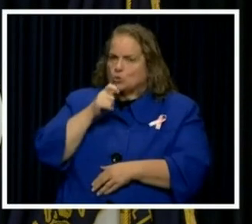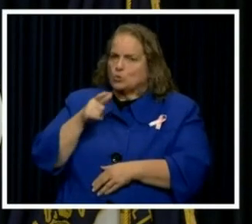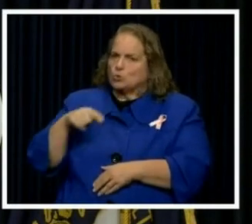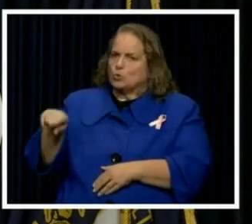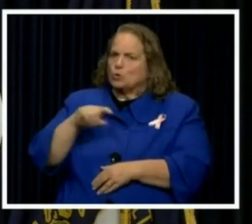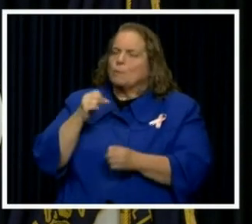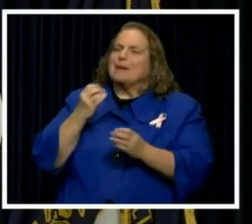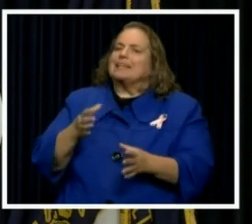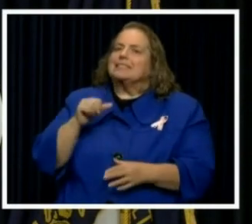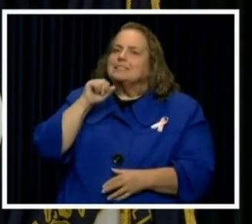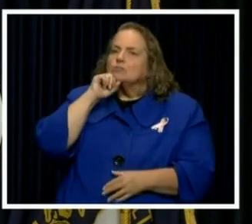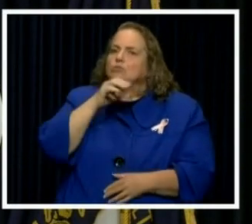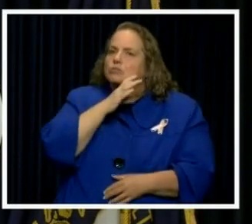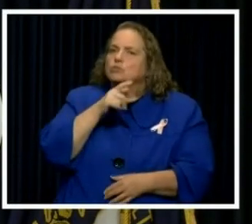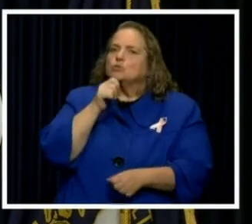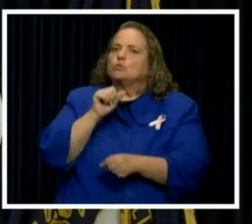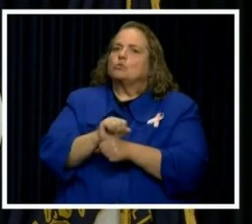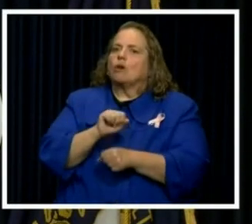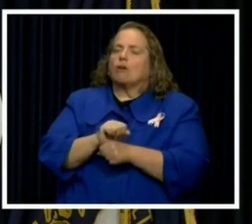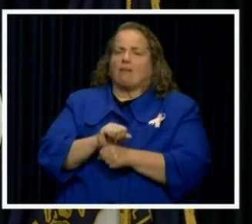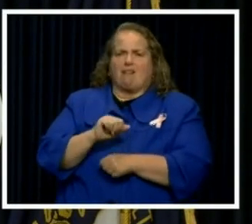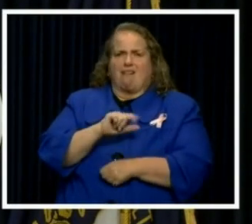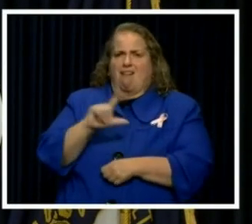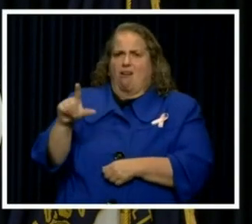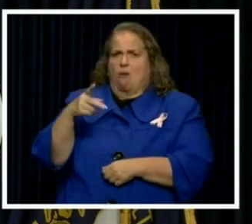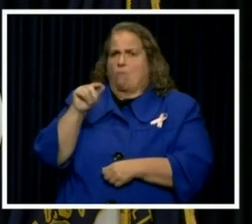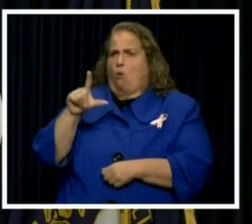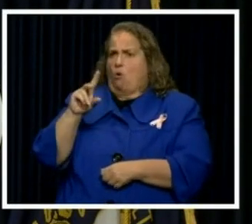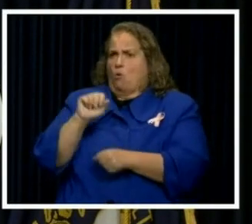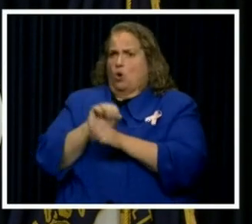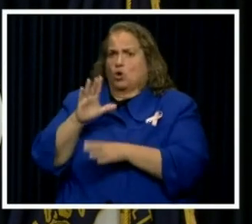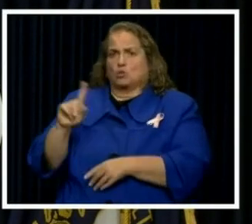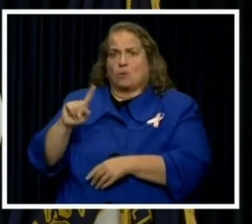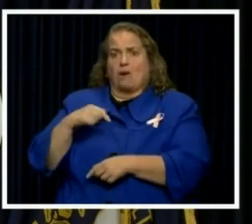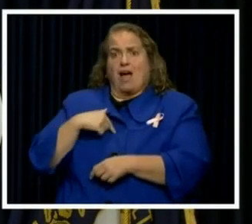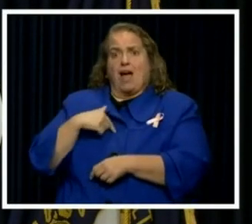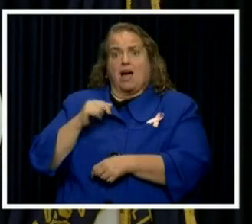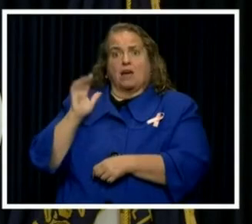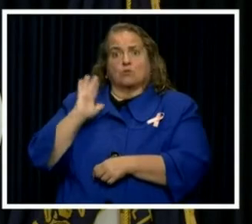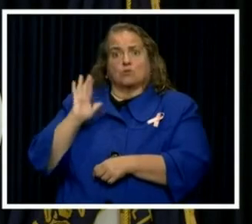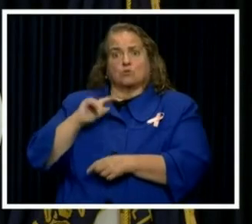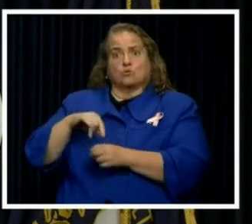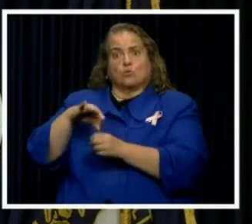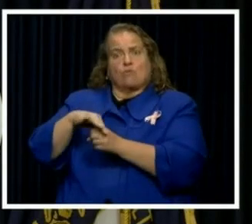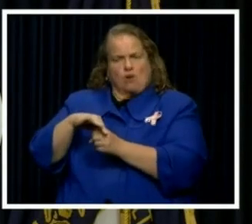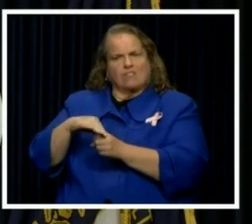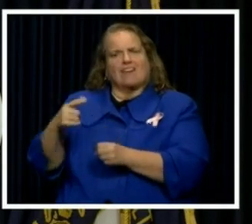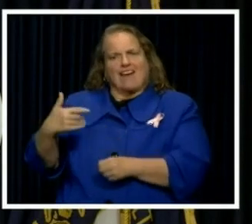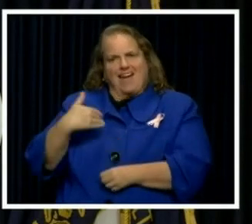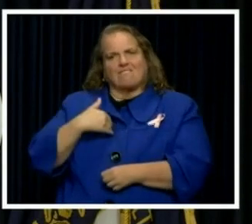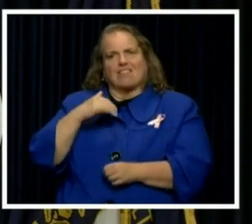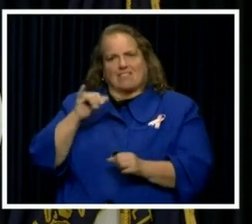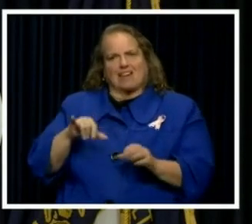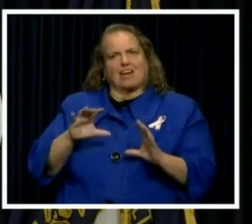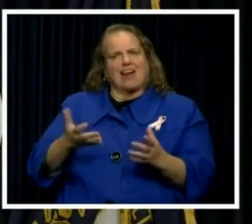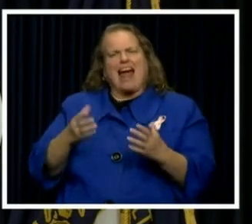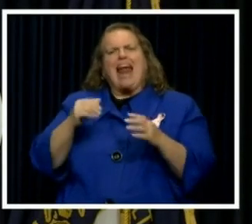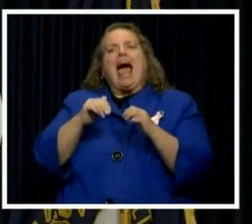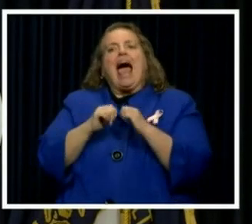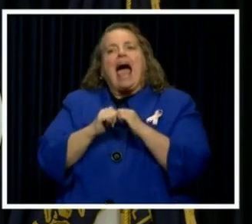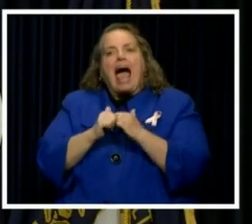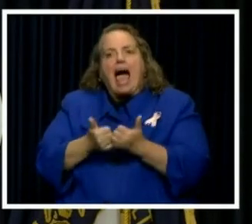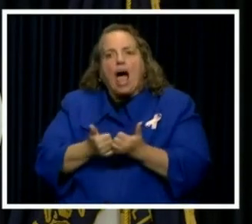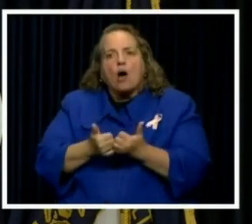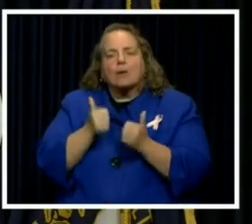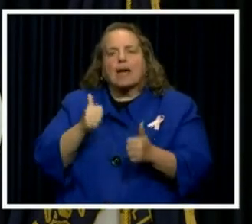about every poll worker where I used to vote would fall into that category. And how? Because we have to have some limited amount